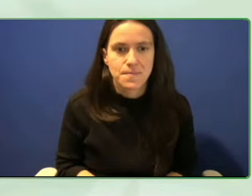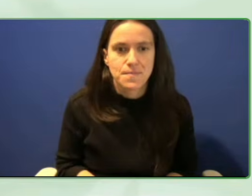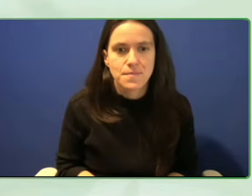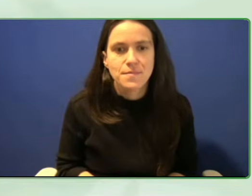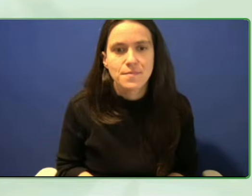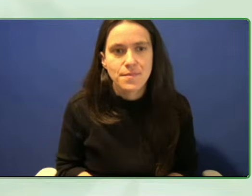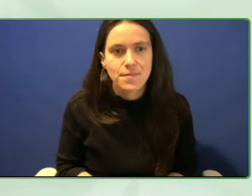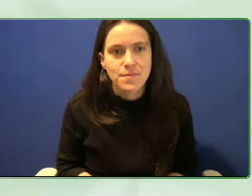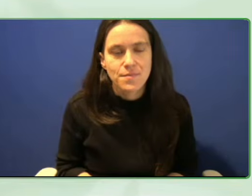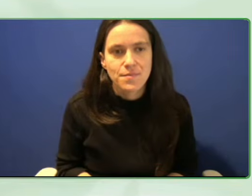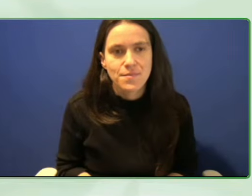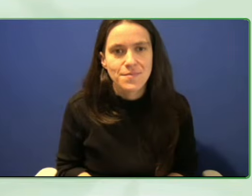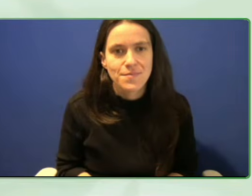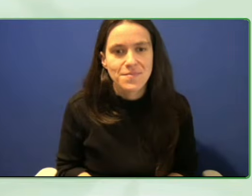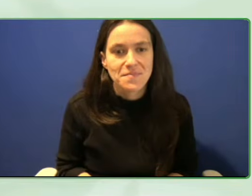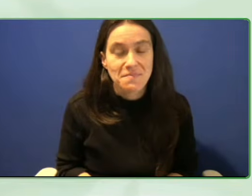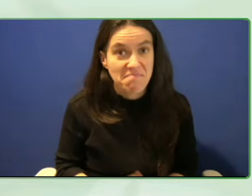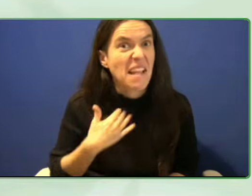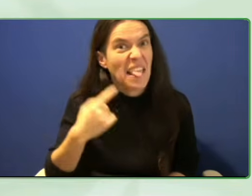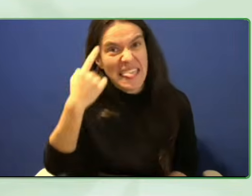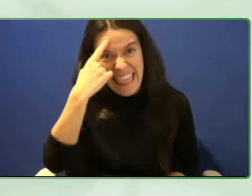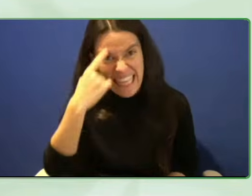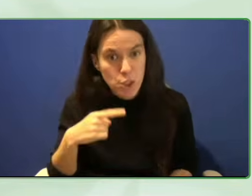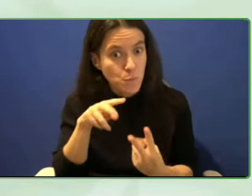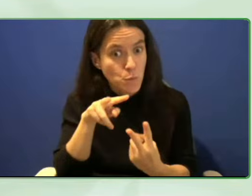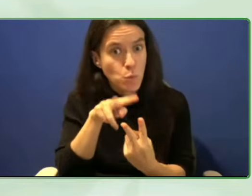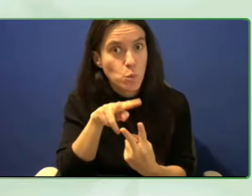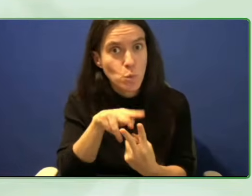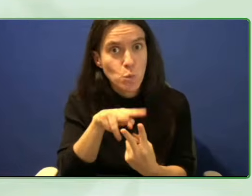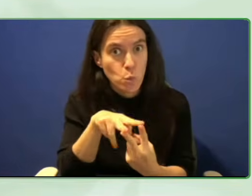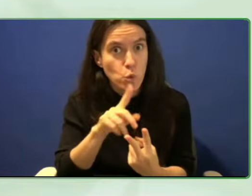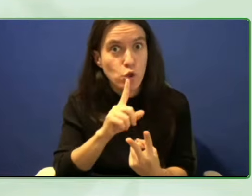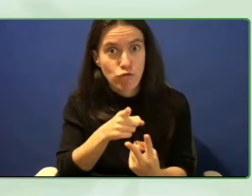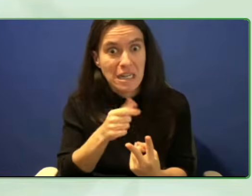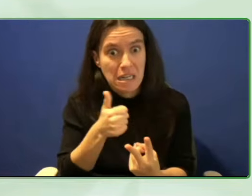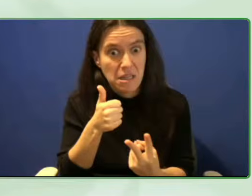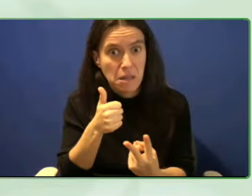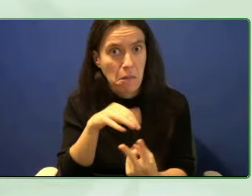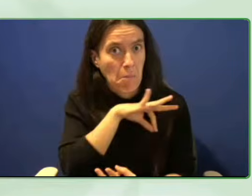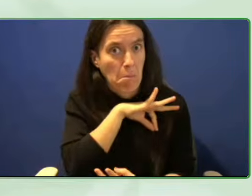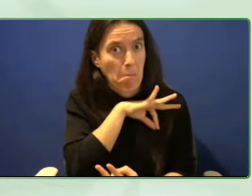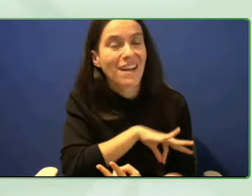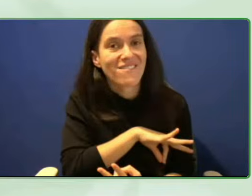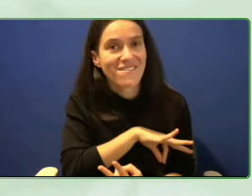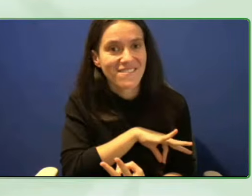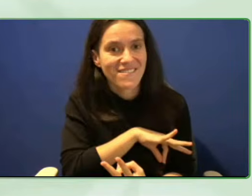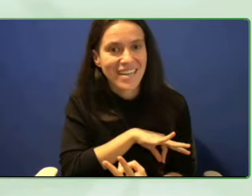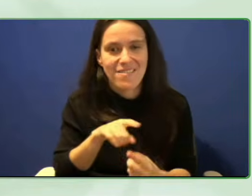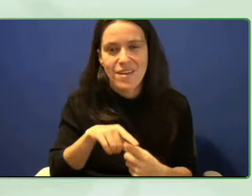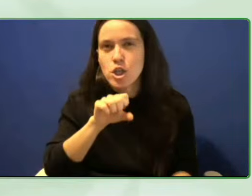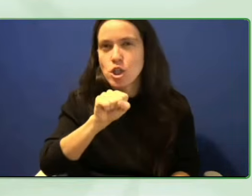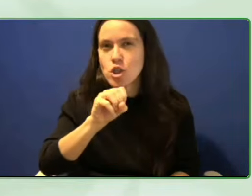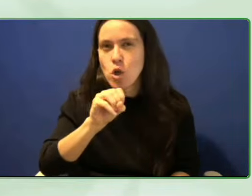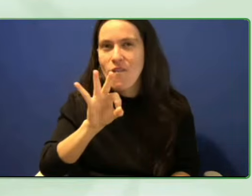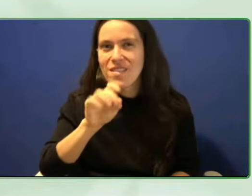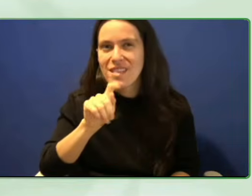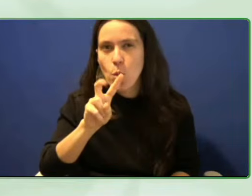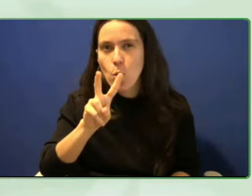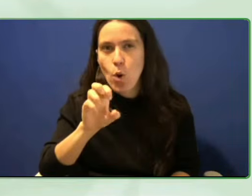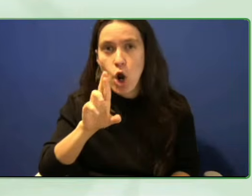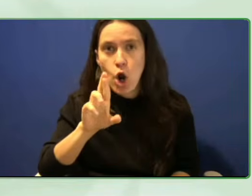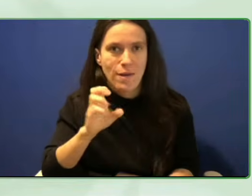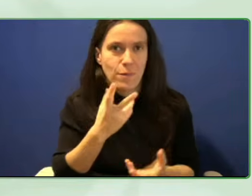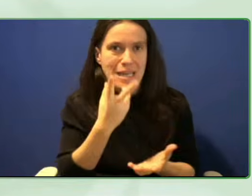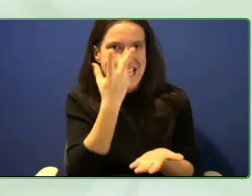there's two things that are really beneficial from having software that is installed and rather than